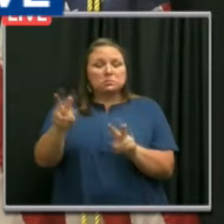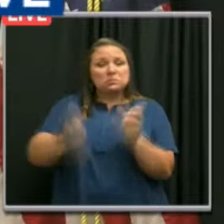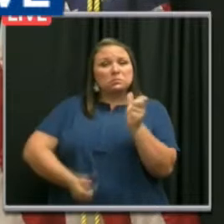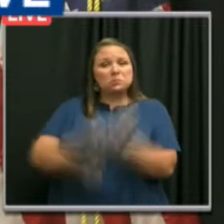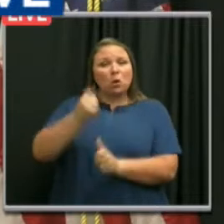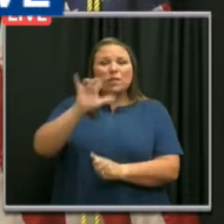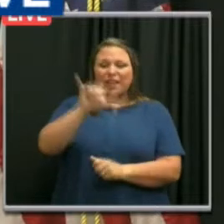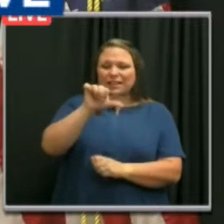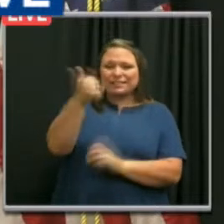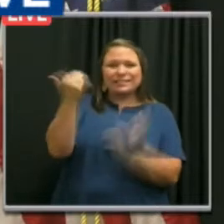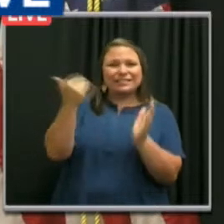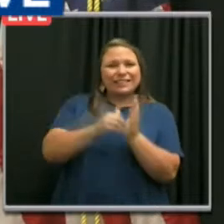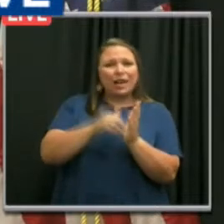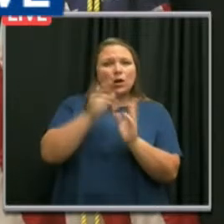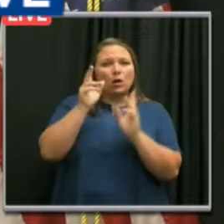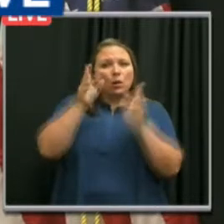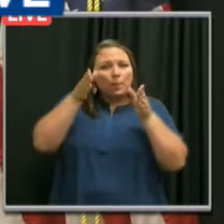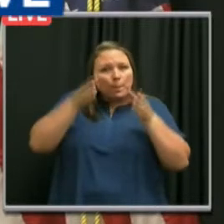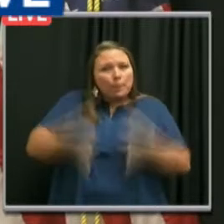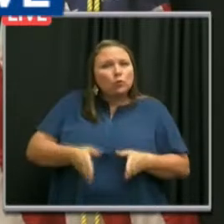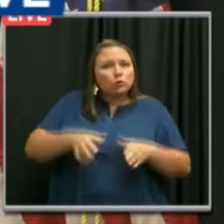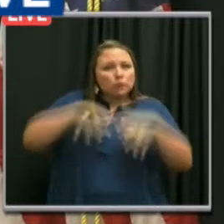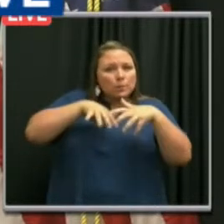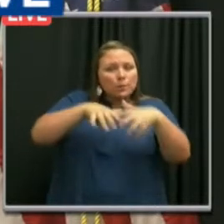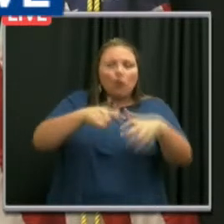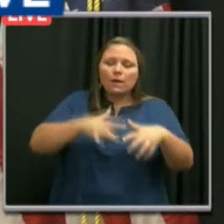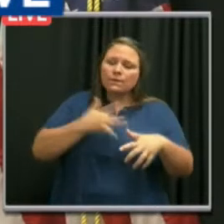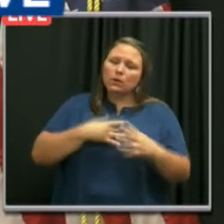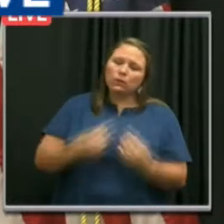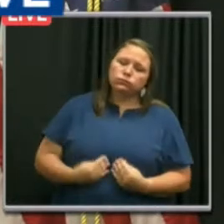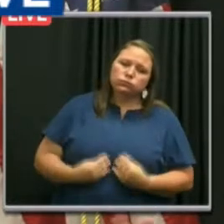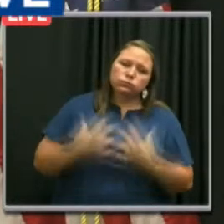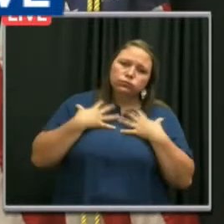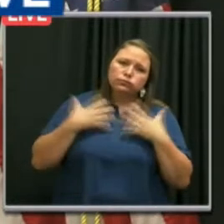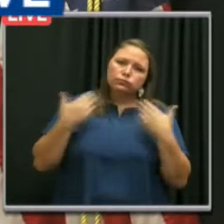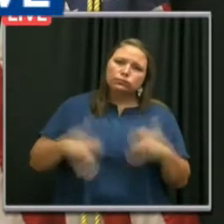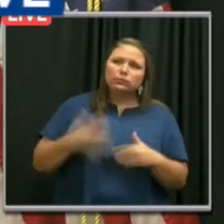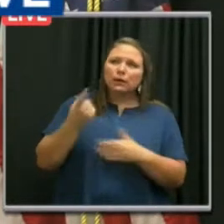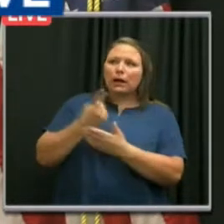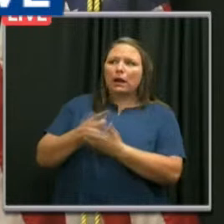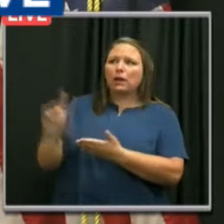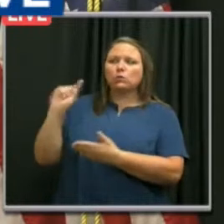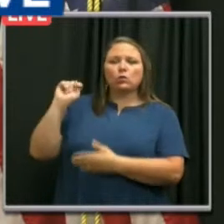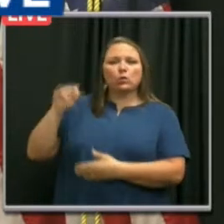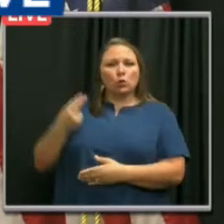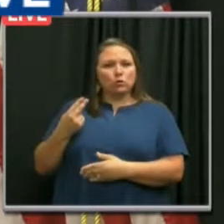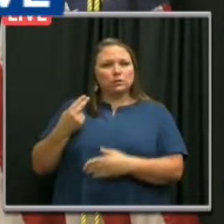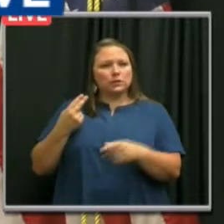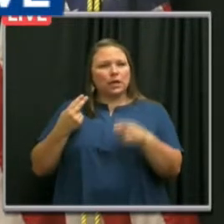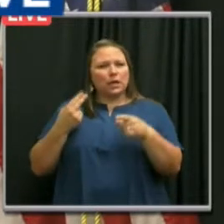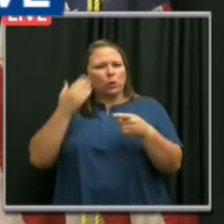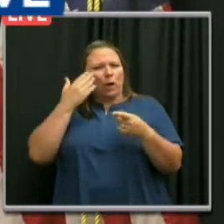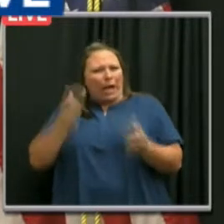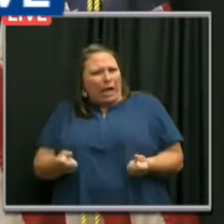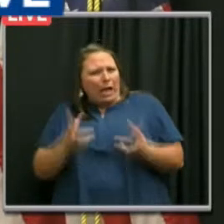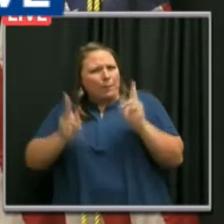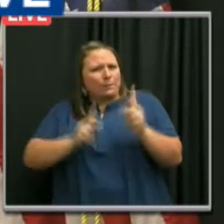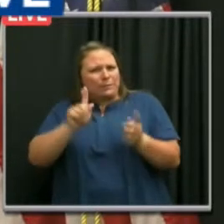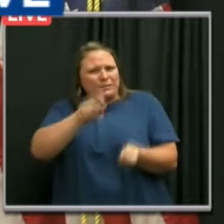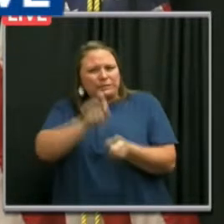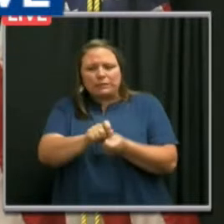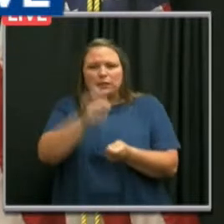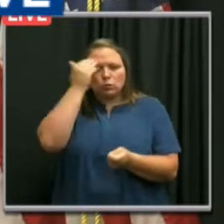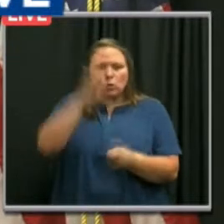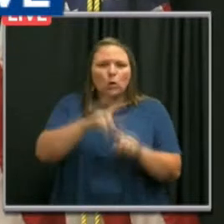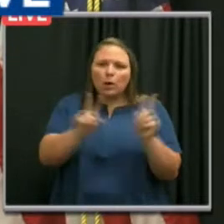10,000 person march, I think, was an inspiration to, and that's last Thursday's march, and nobody knows the exact count, but it's a whole